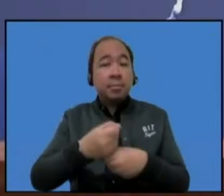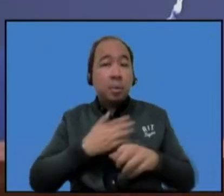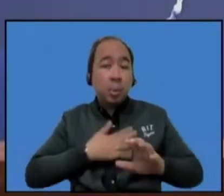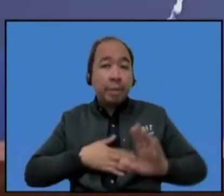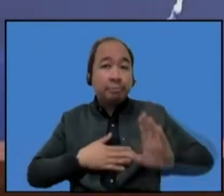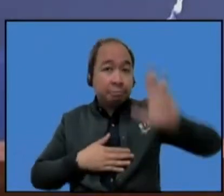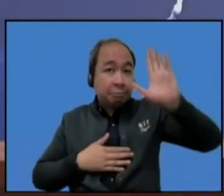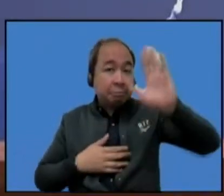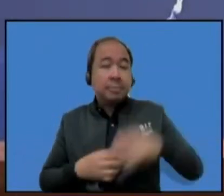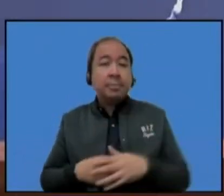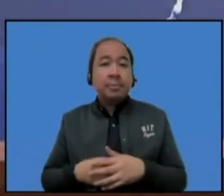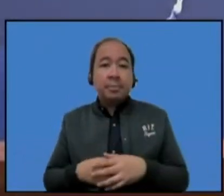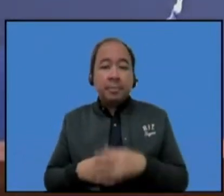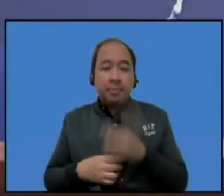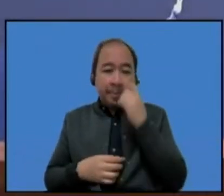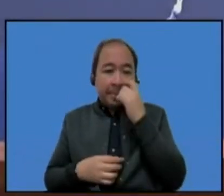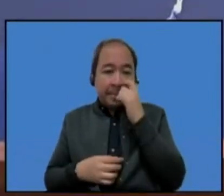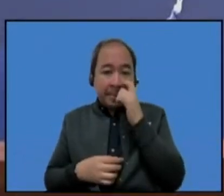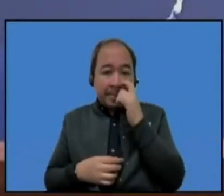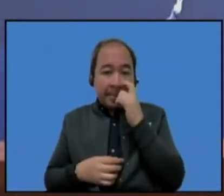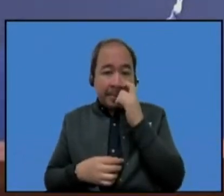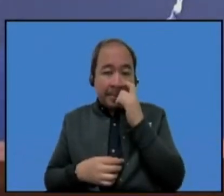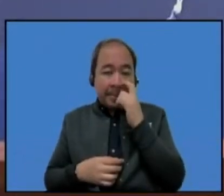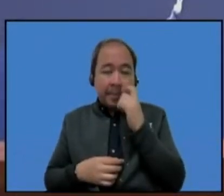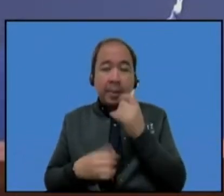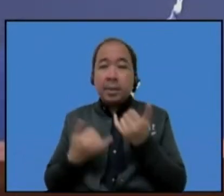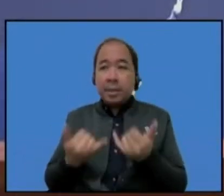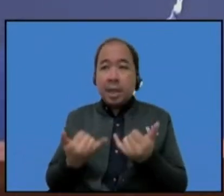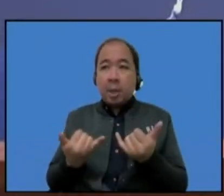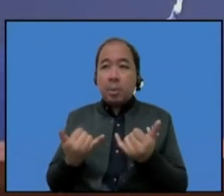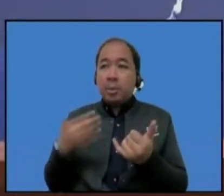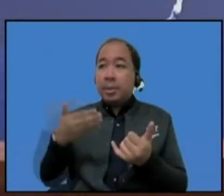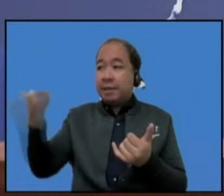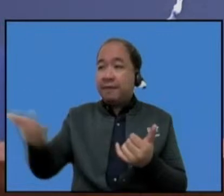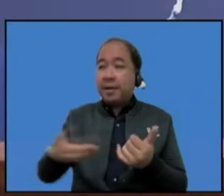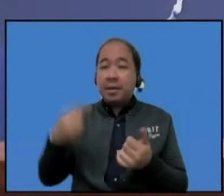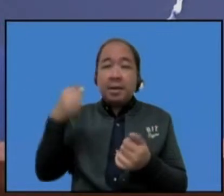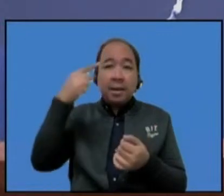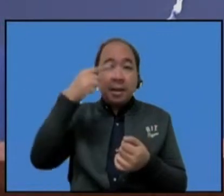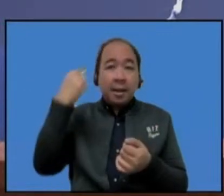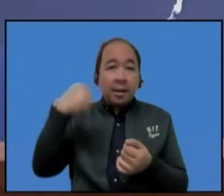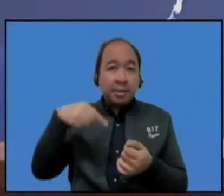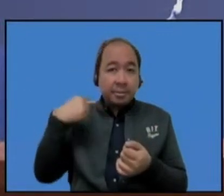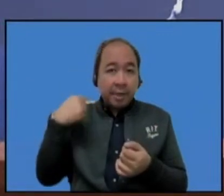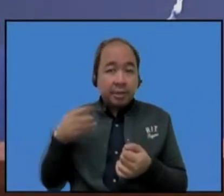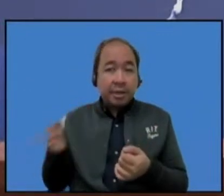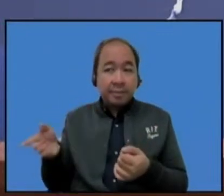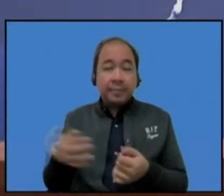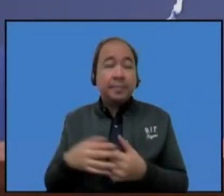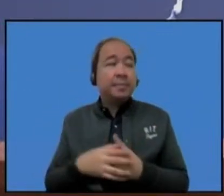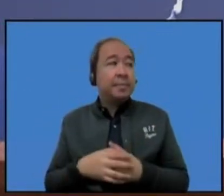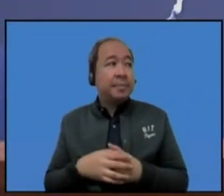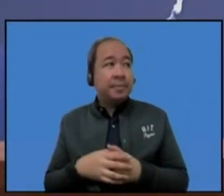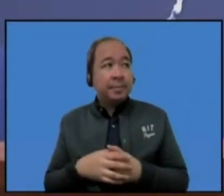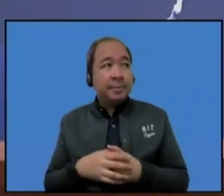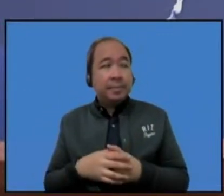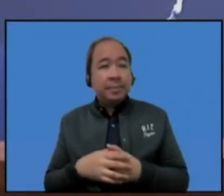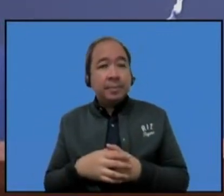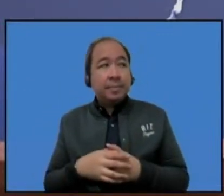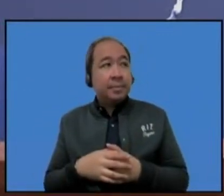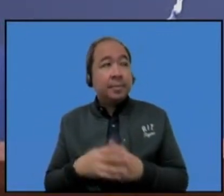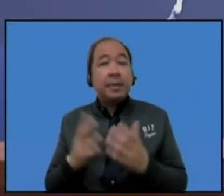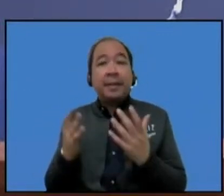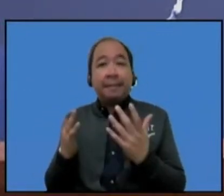Okay, so now I invite Azerbaijan to have the floor and will